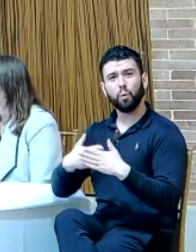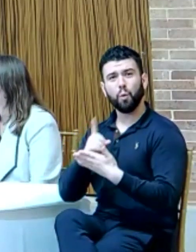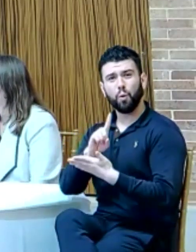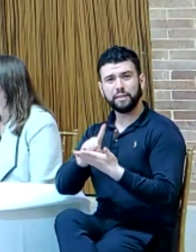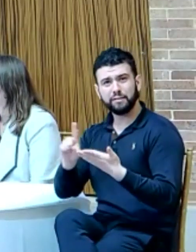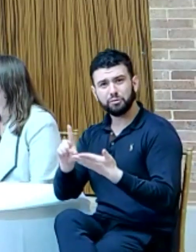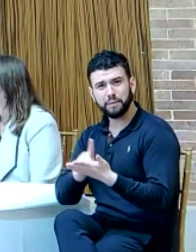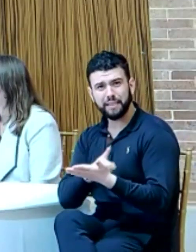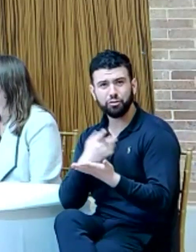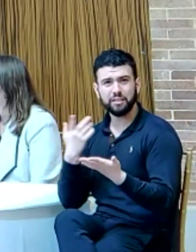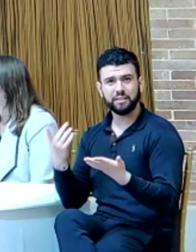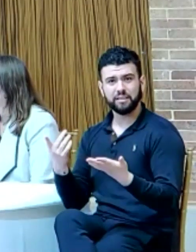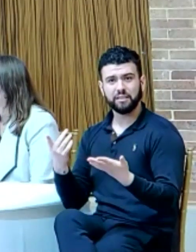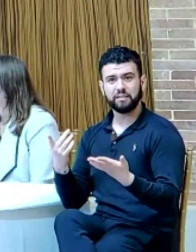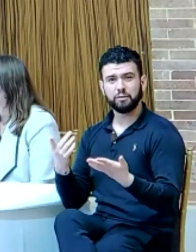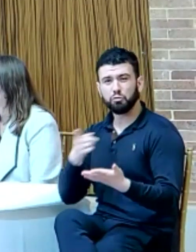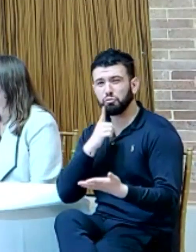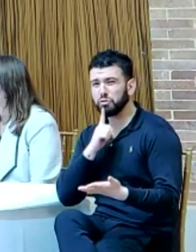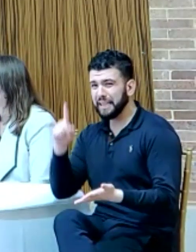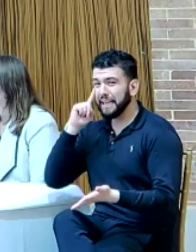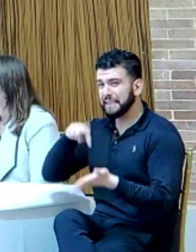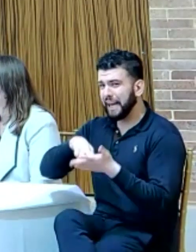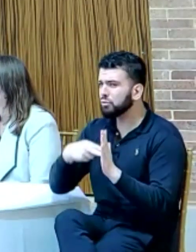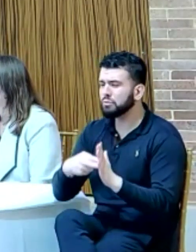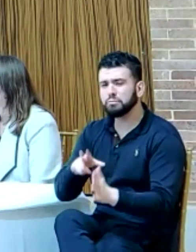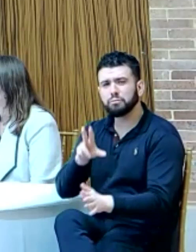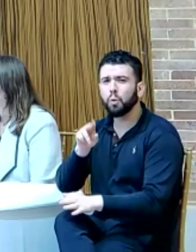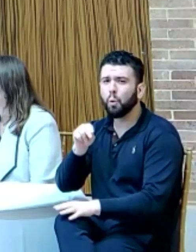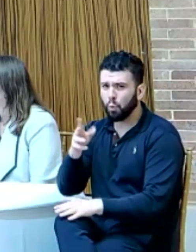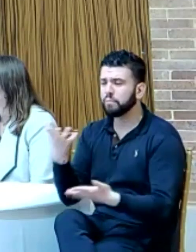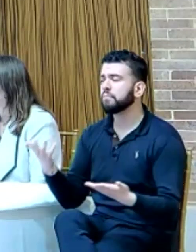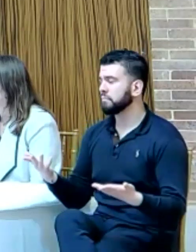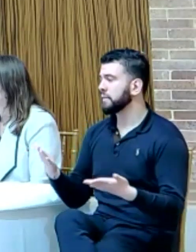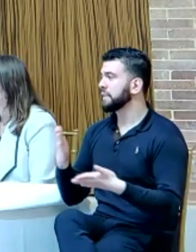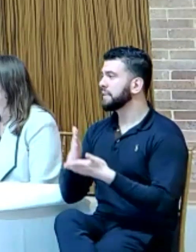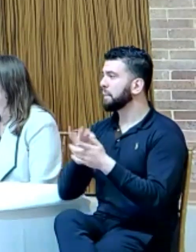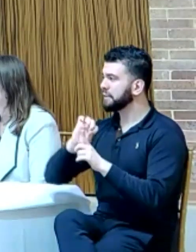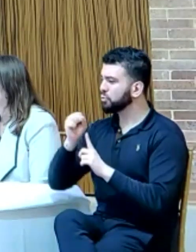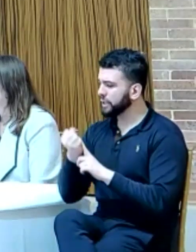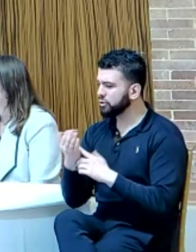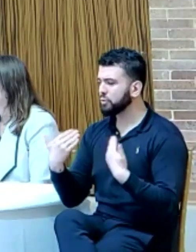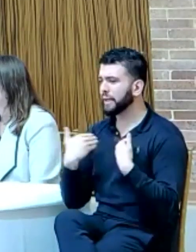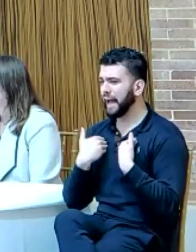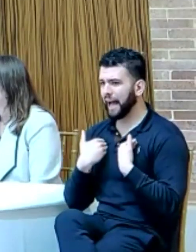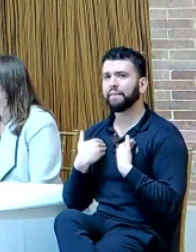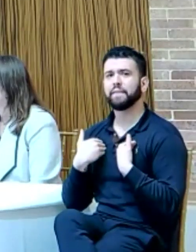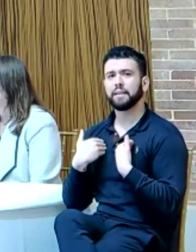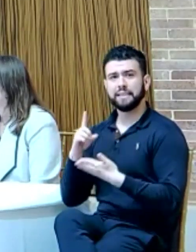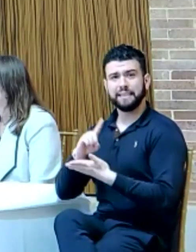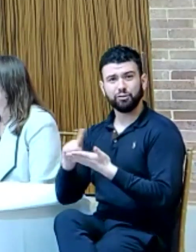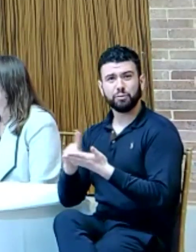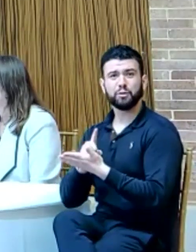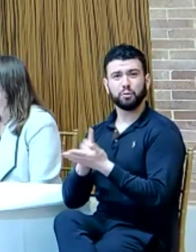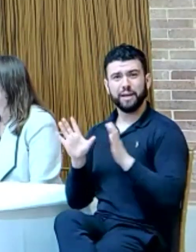is necessarily intentional there can be circumstances in which discriminatory acts